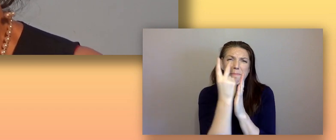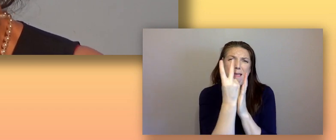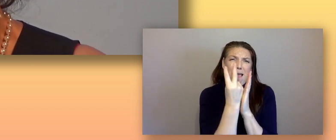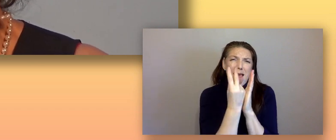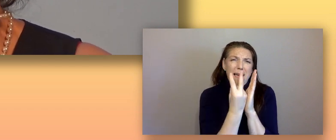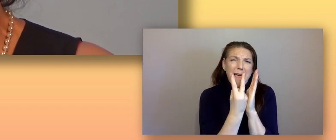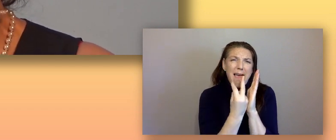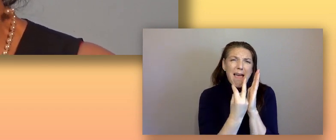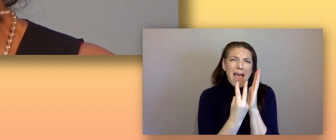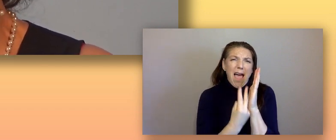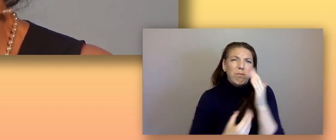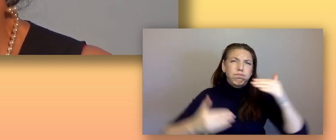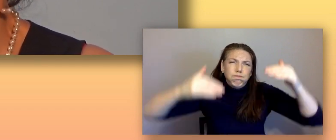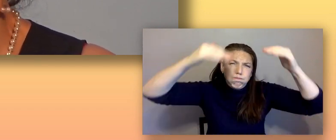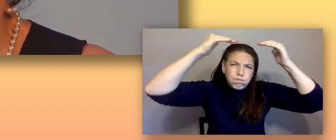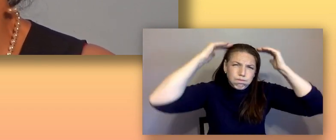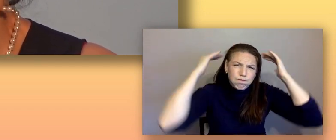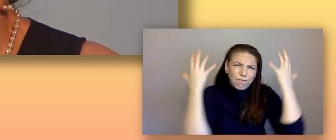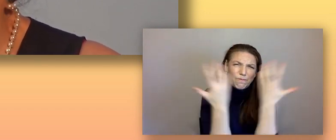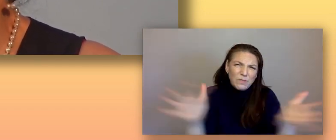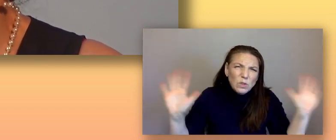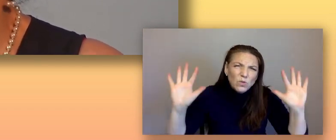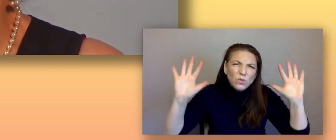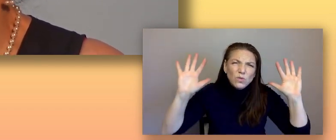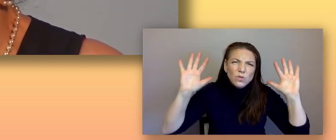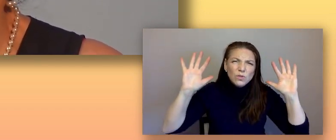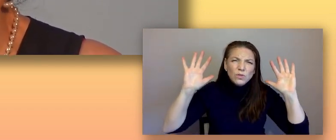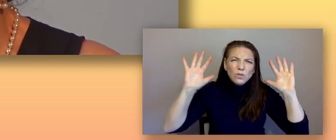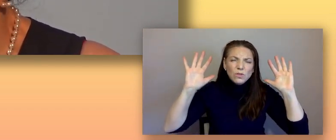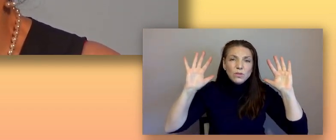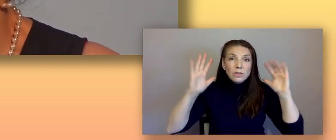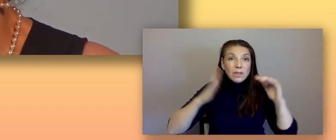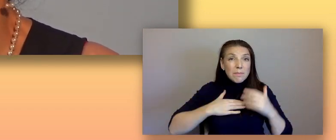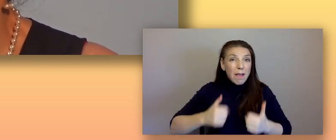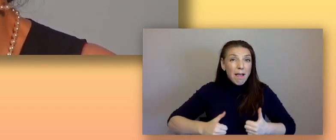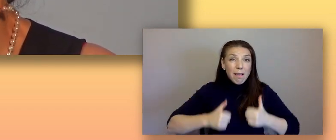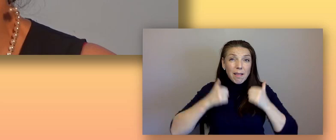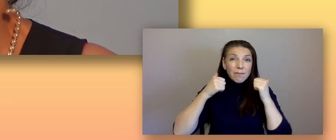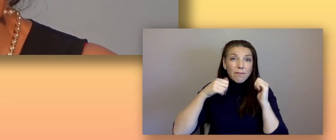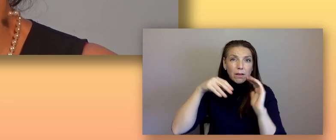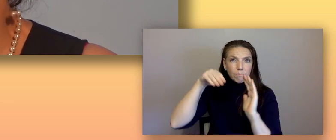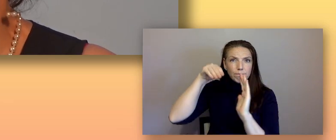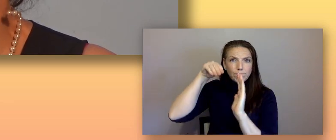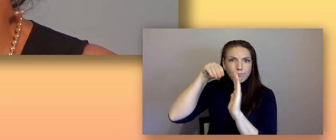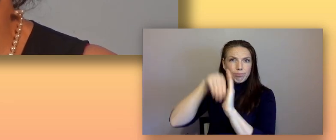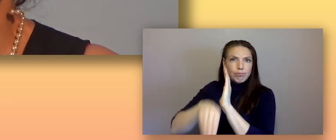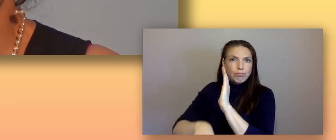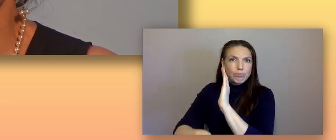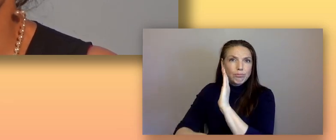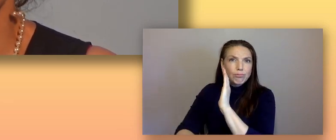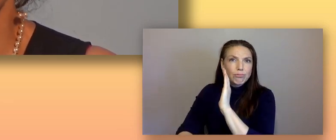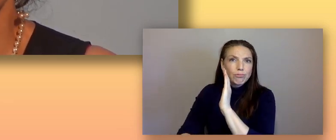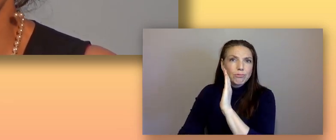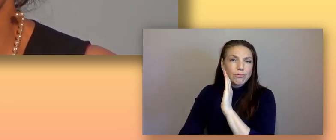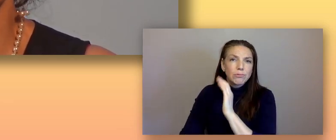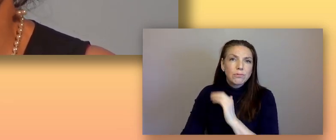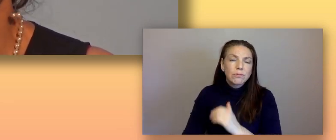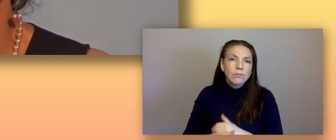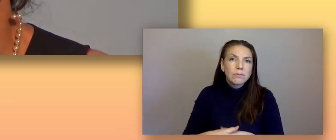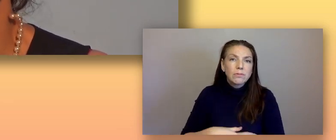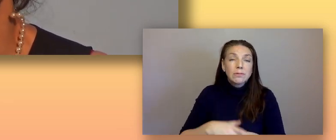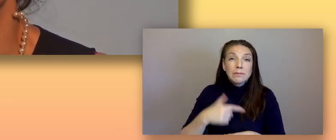waters. A human life on a negative exponential curve, I was desperate,